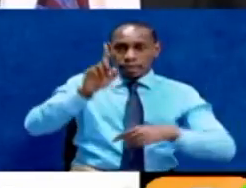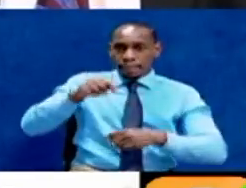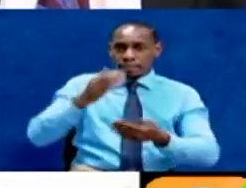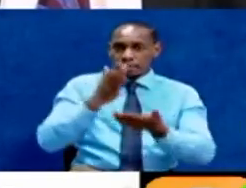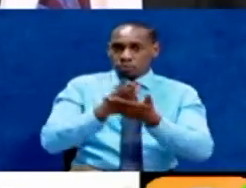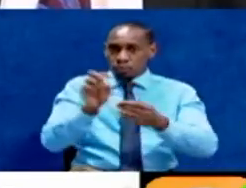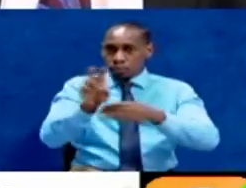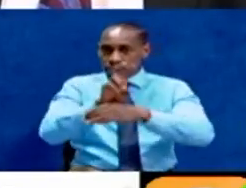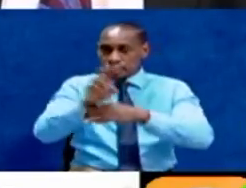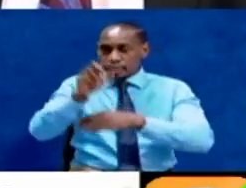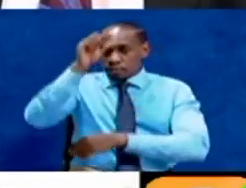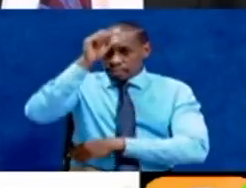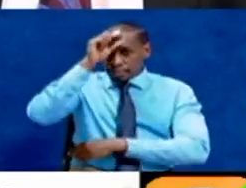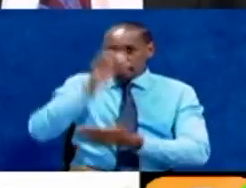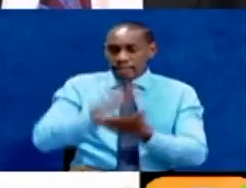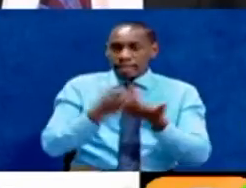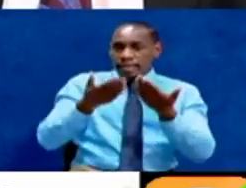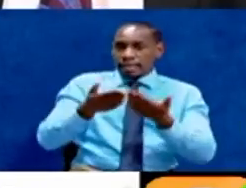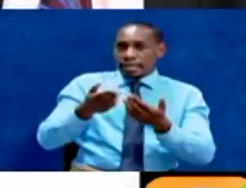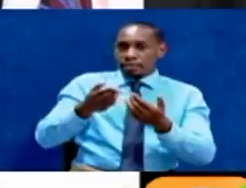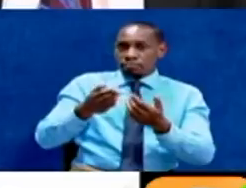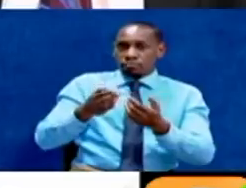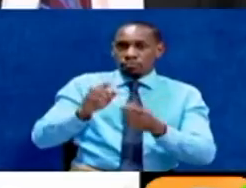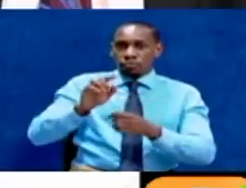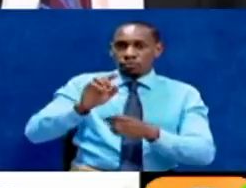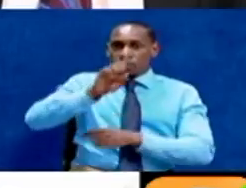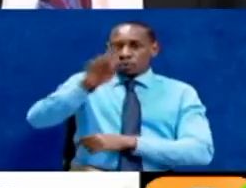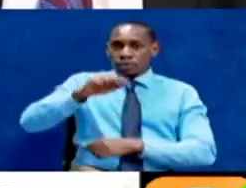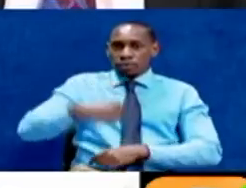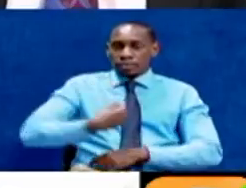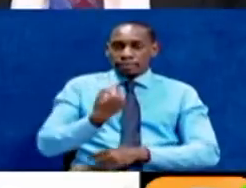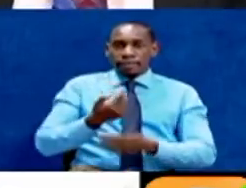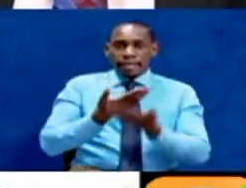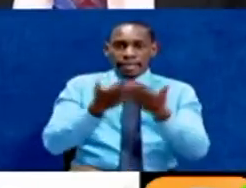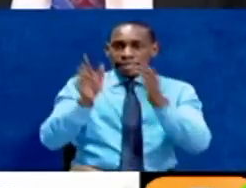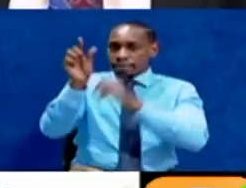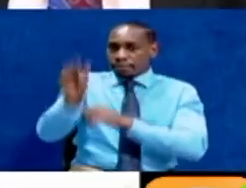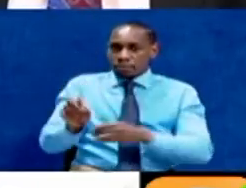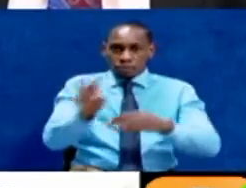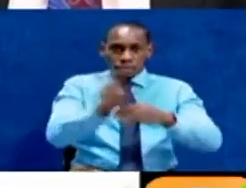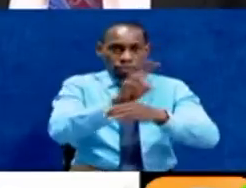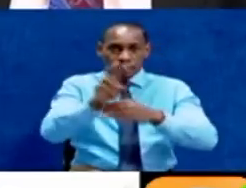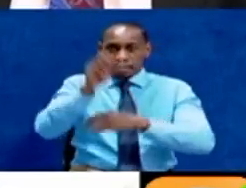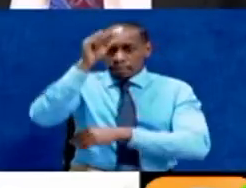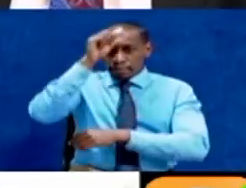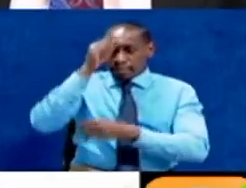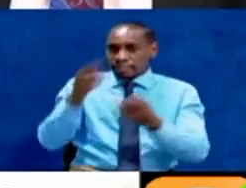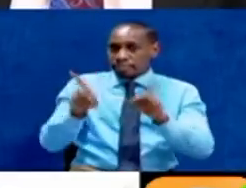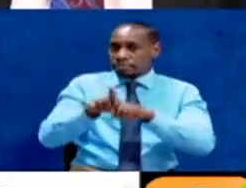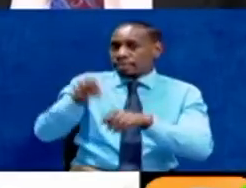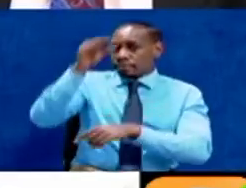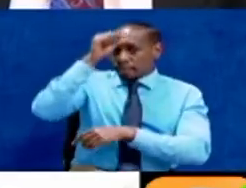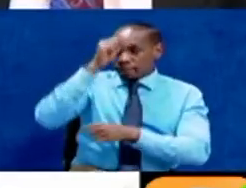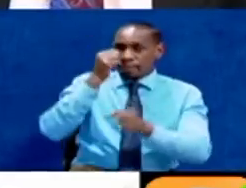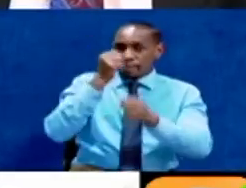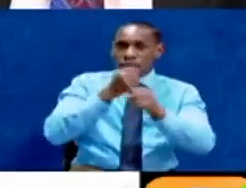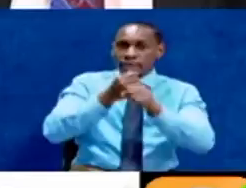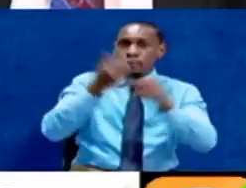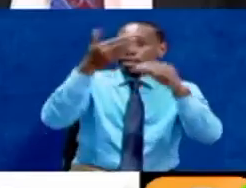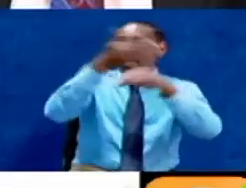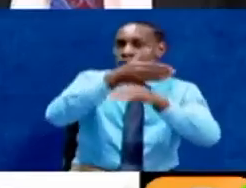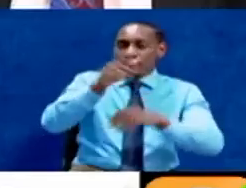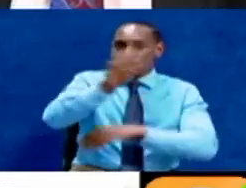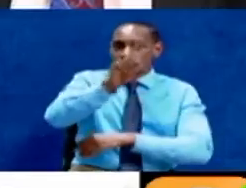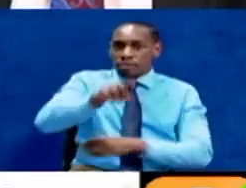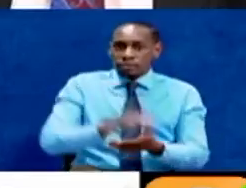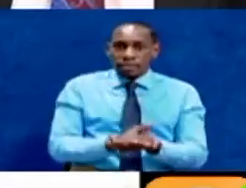hold the government in check. Now, what we need to be asking ourselves, is there anybody who is holding the government in check? Is the government going beyond its limits?